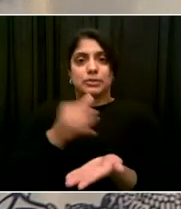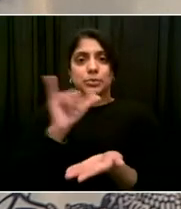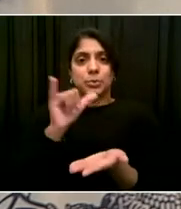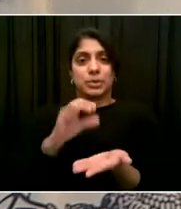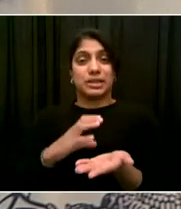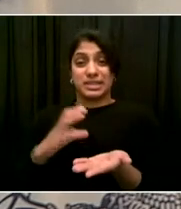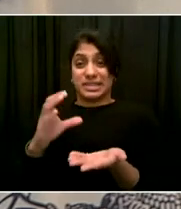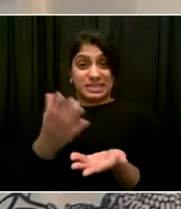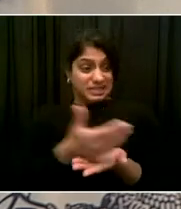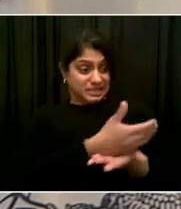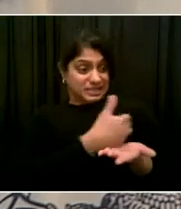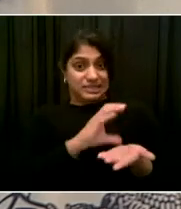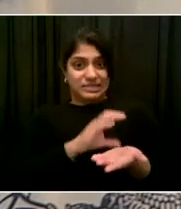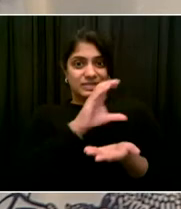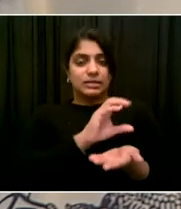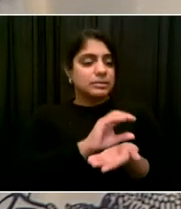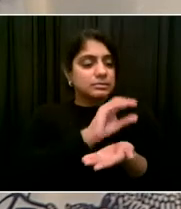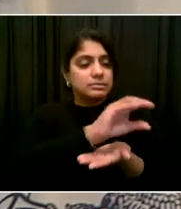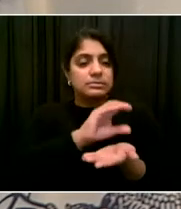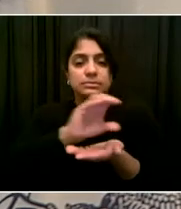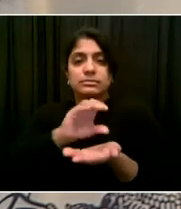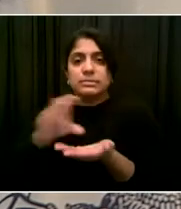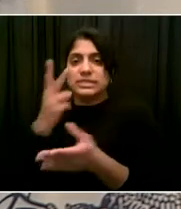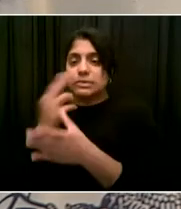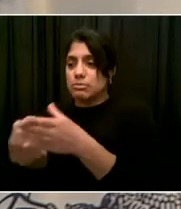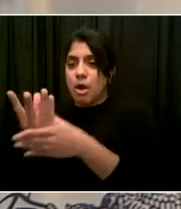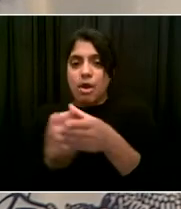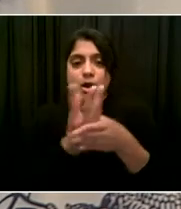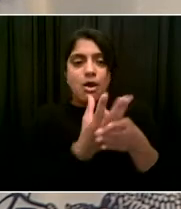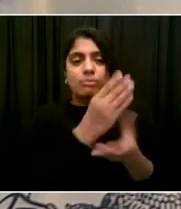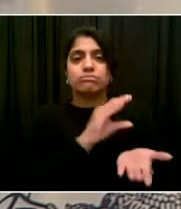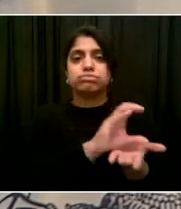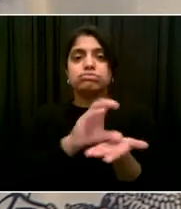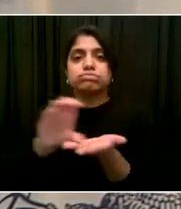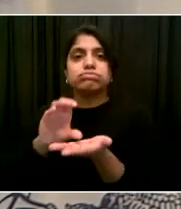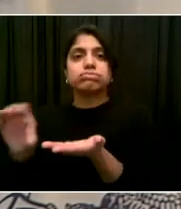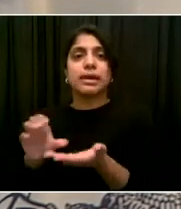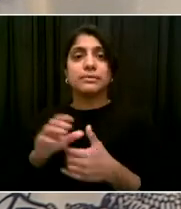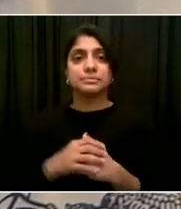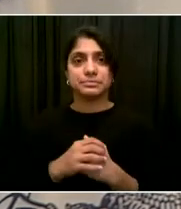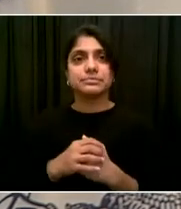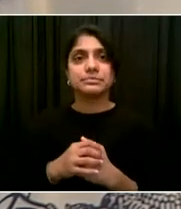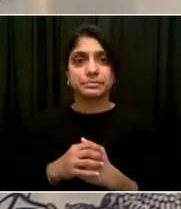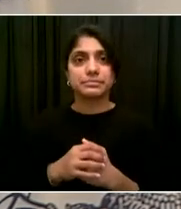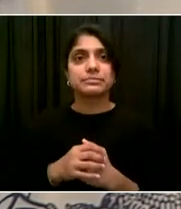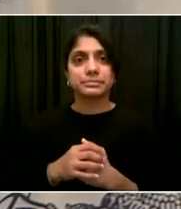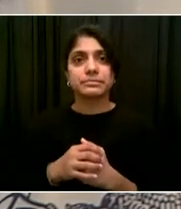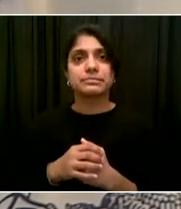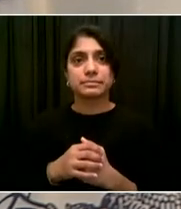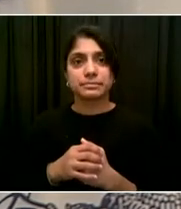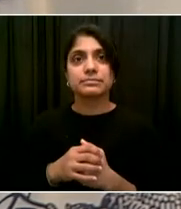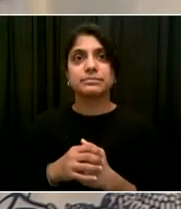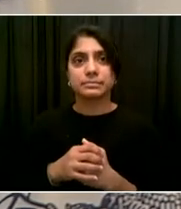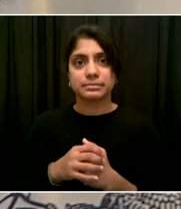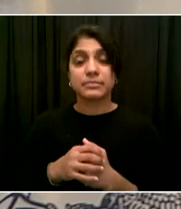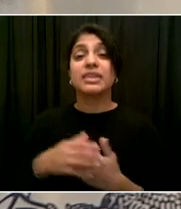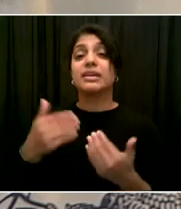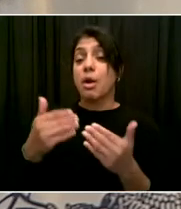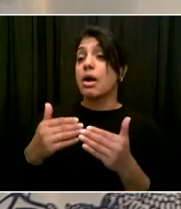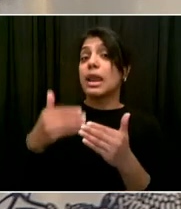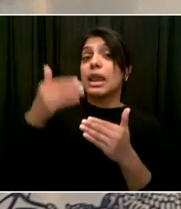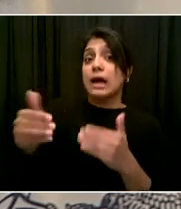approaches that are needed for the city of the future. Our next question goes to Elizabeth Kim from Gothamist.